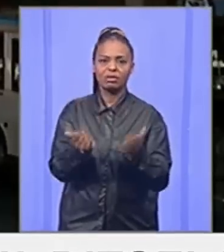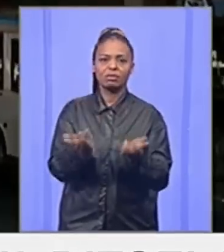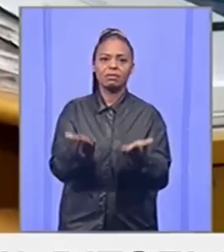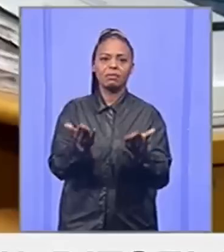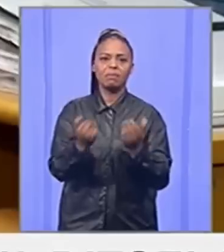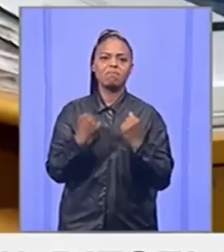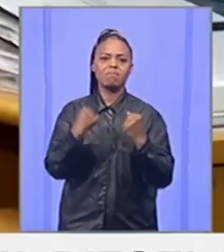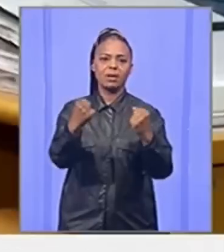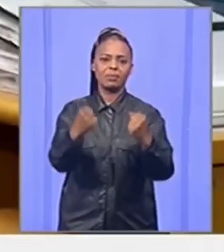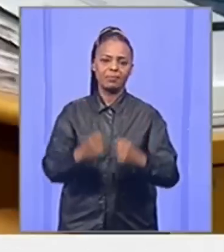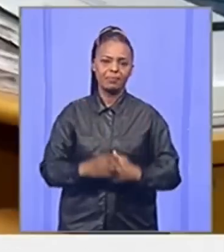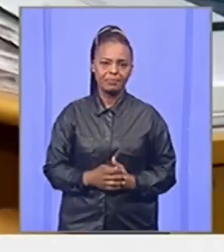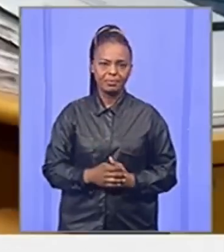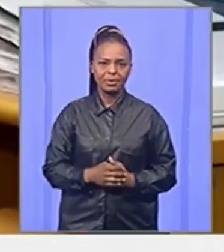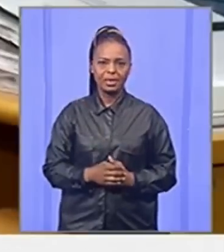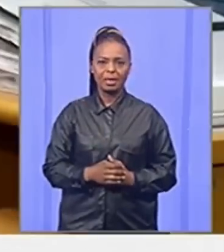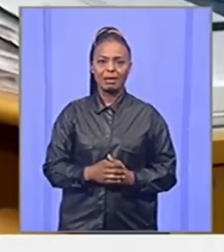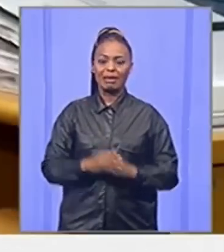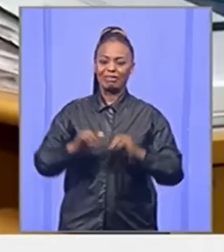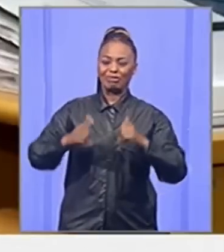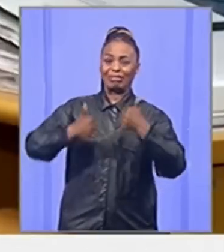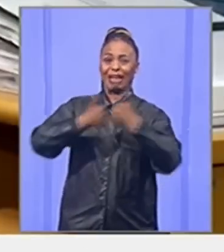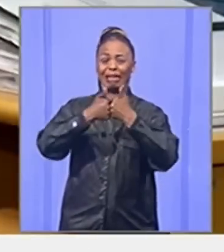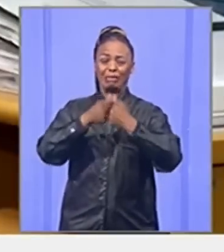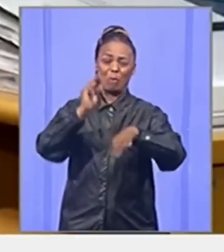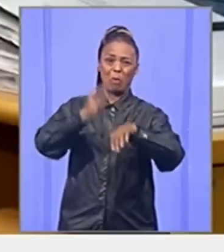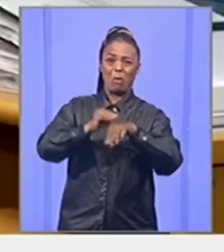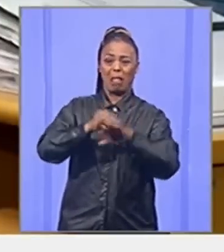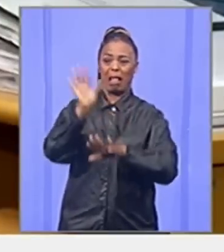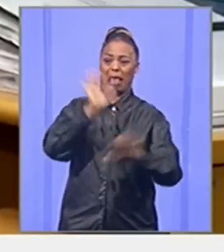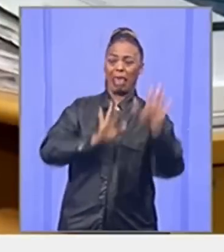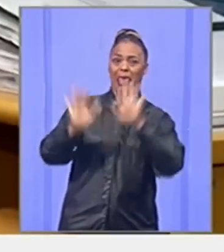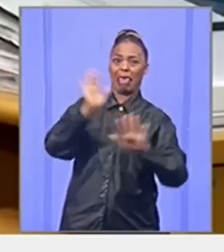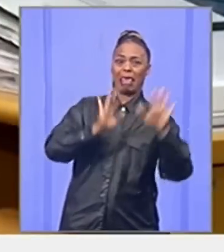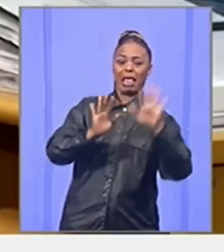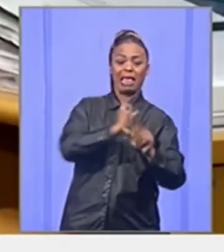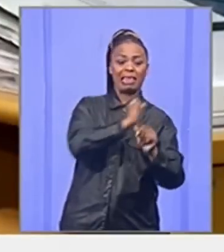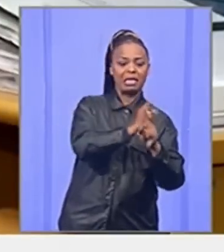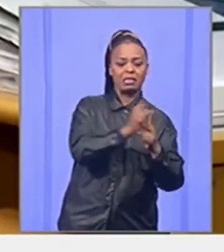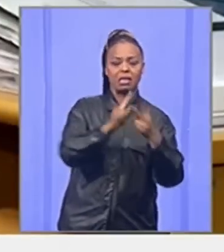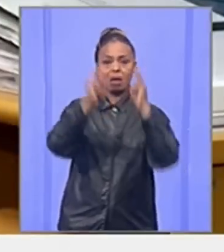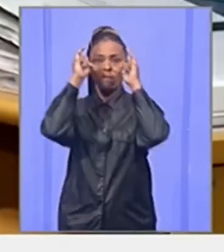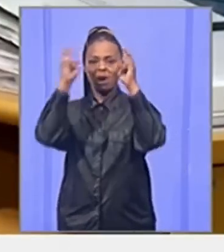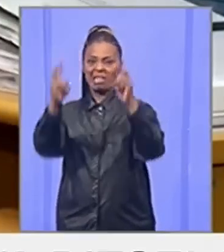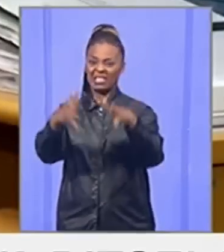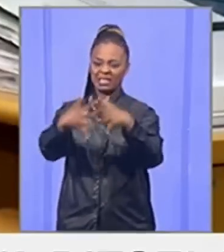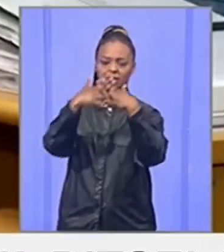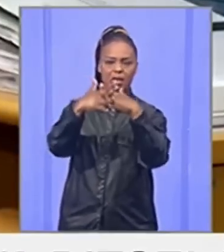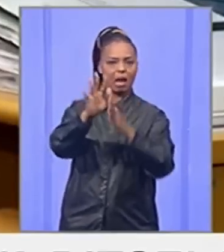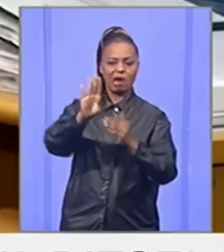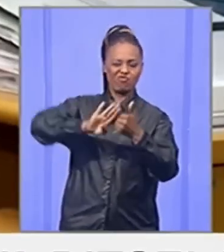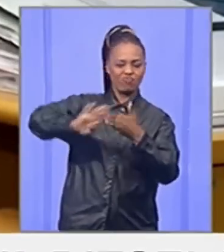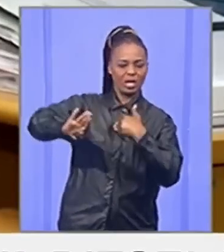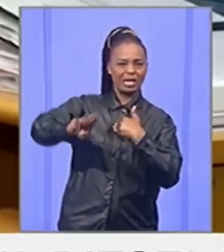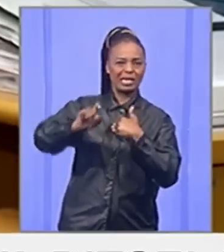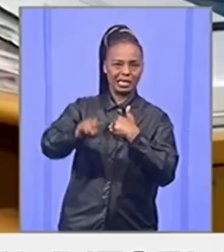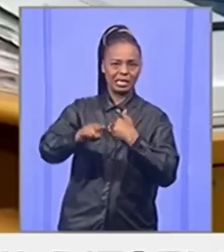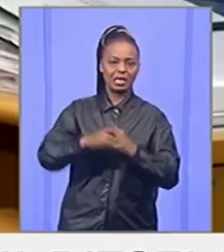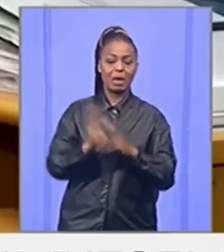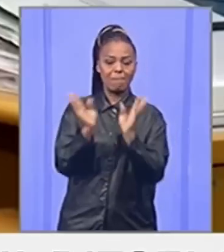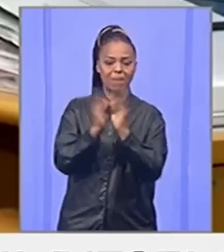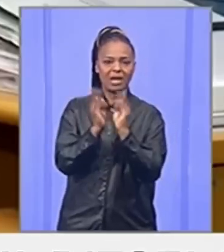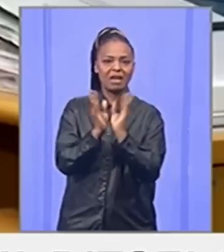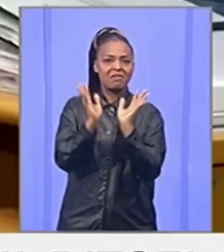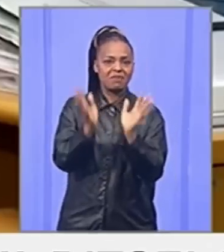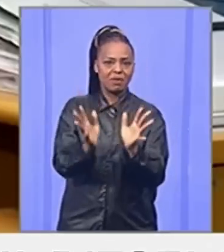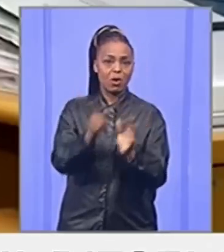šoma. Re batla gore go seka ga nna le dikgotlagano mo bathong ba di-taxi le batho ba dibese. Re bitsitse meeting pele kopano leng gore